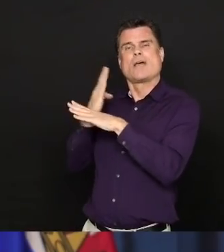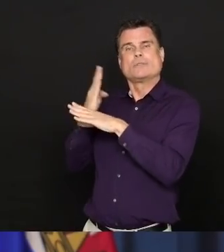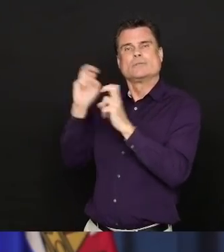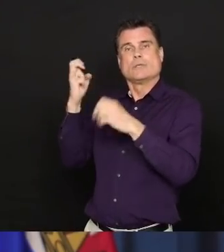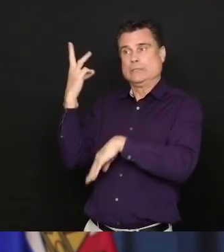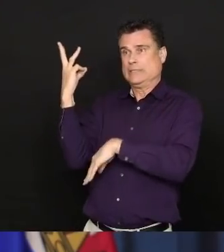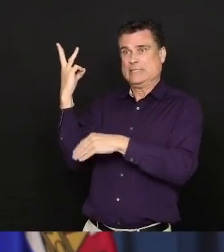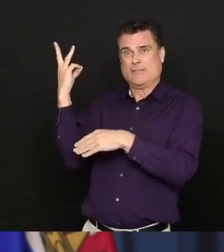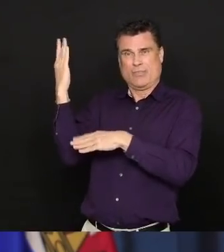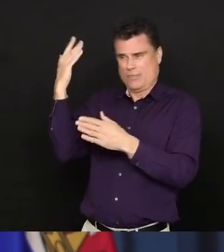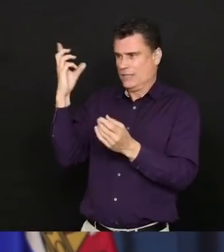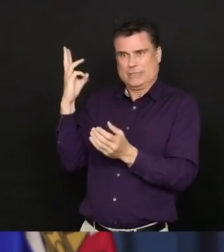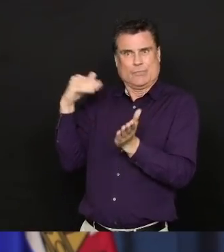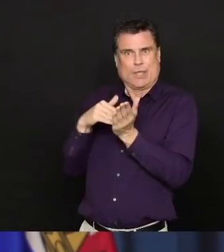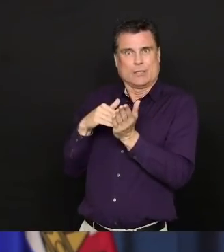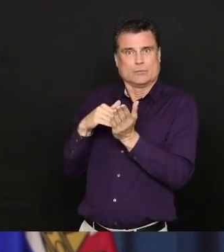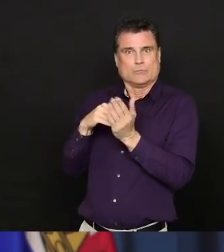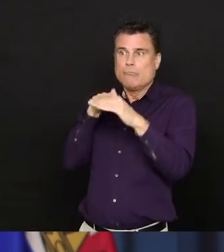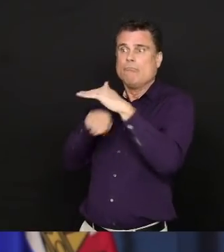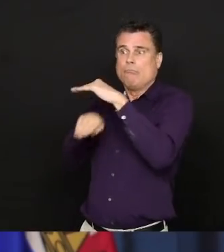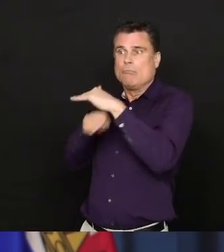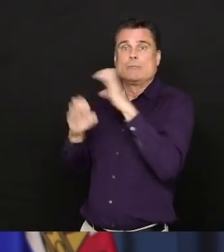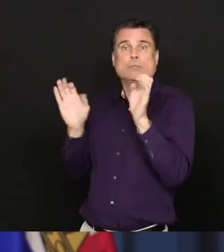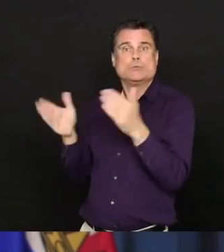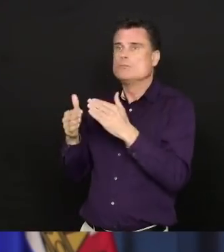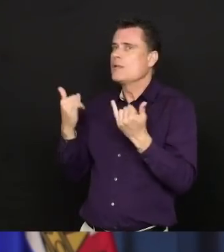3,117. That compares to